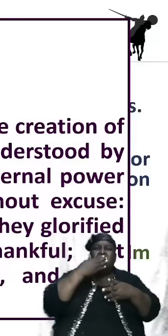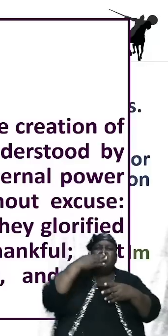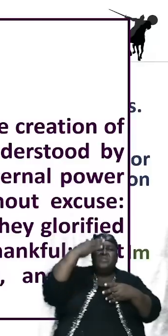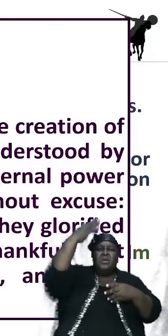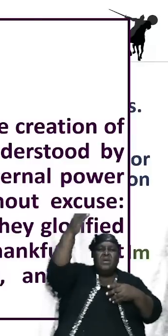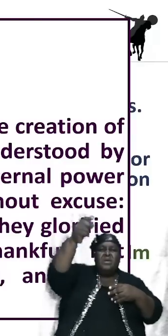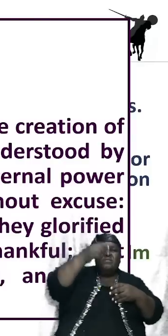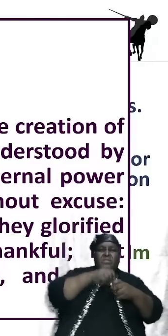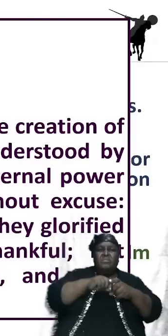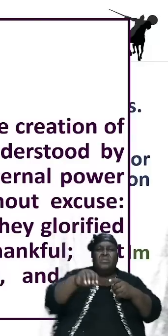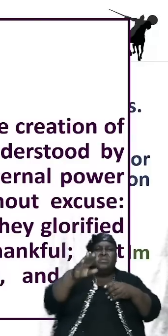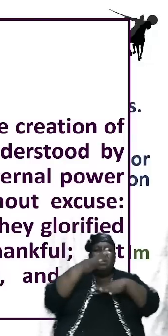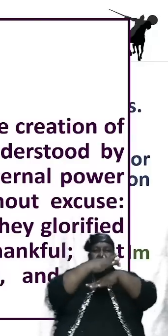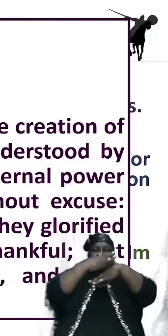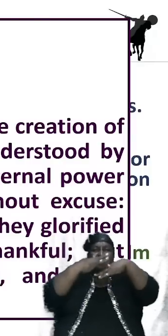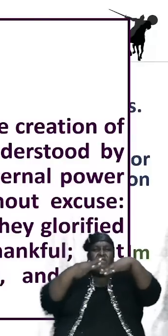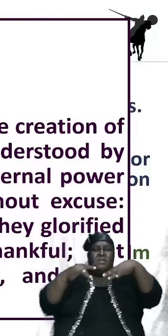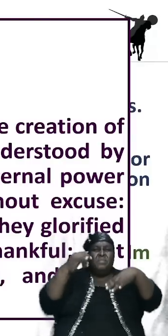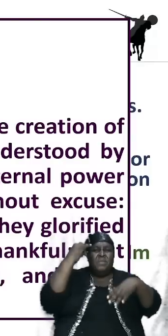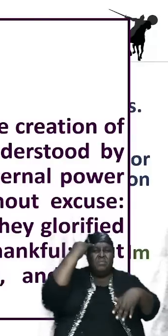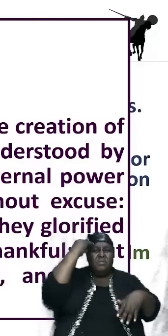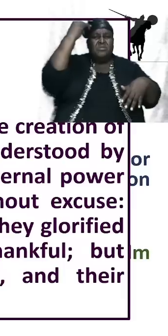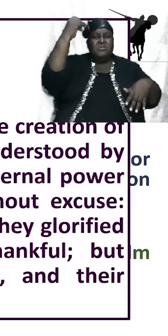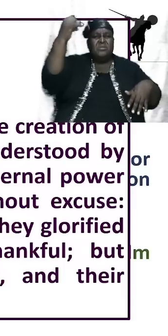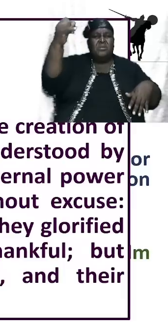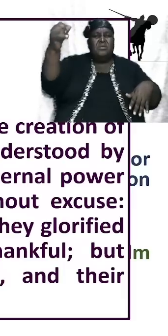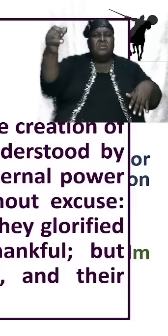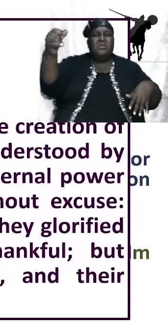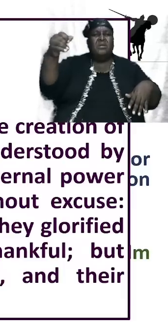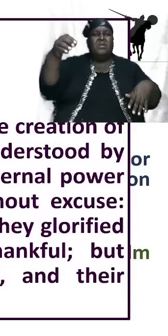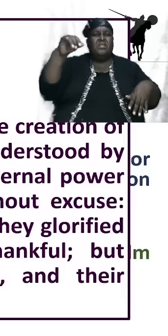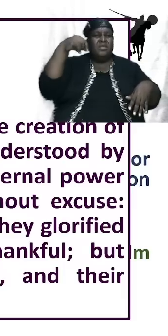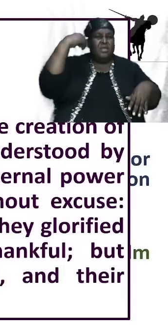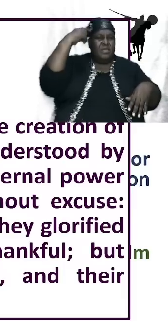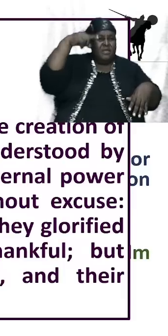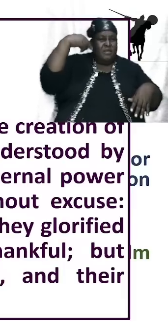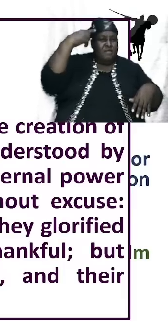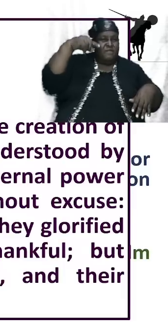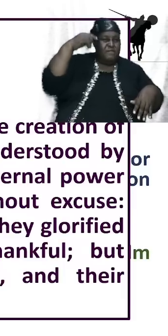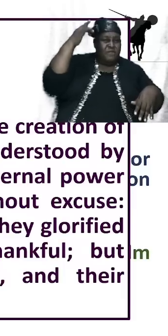but became vain in their imagination, and their foolish